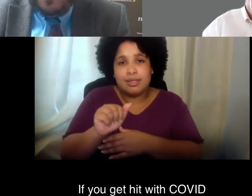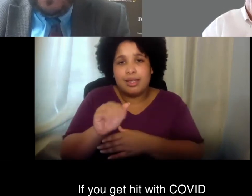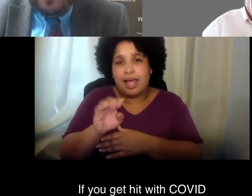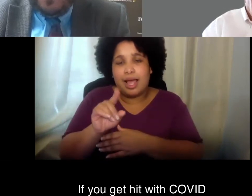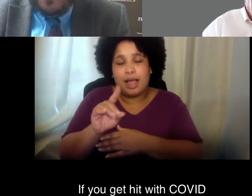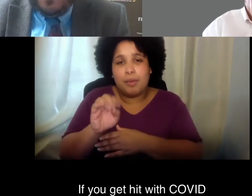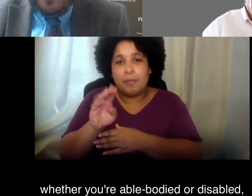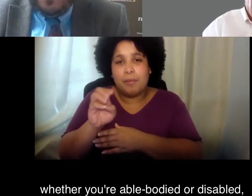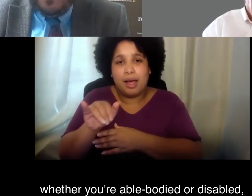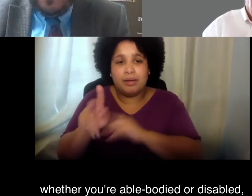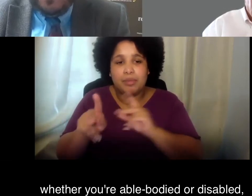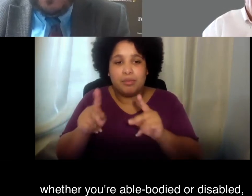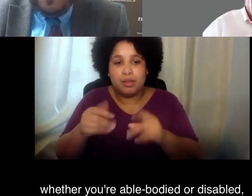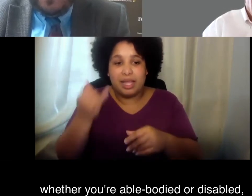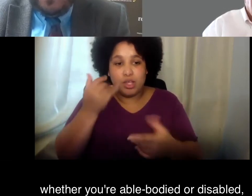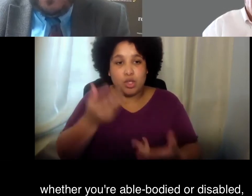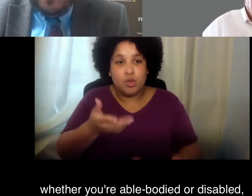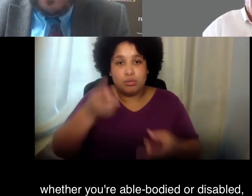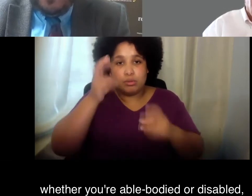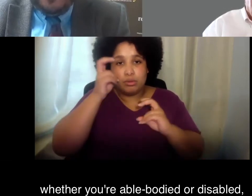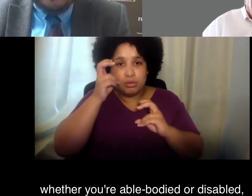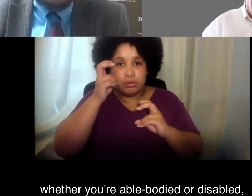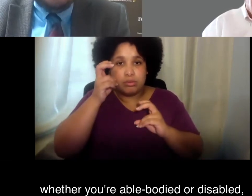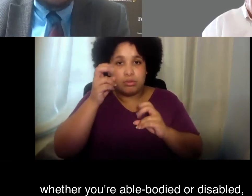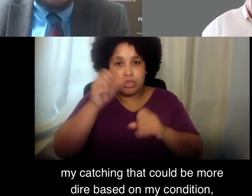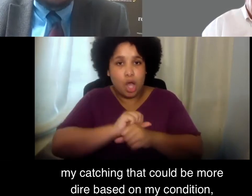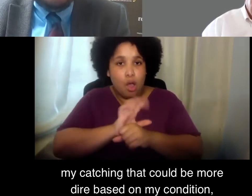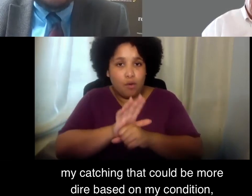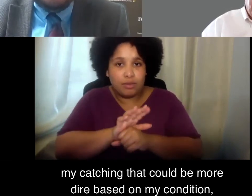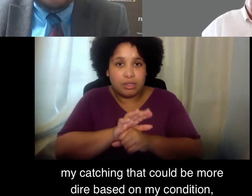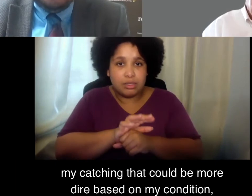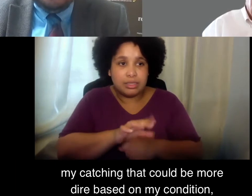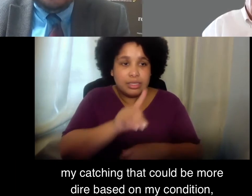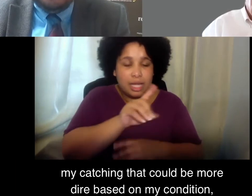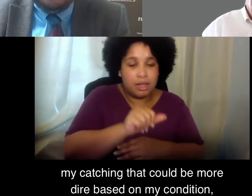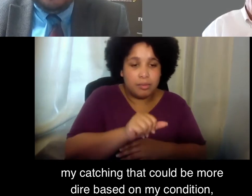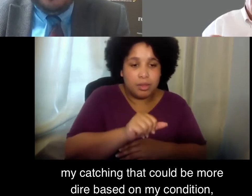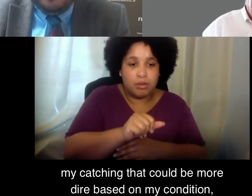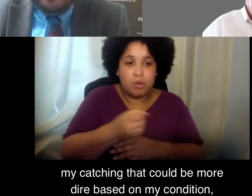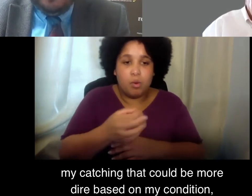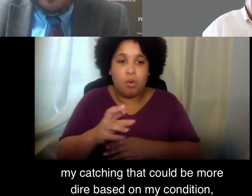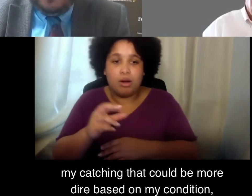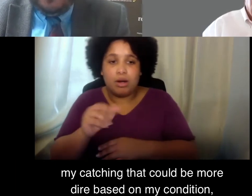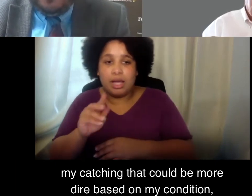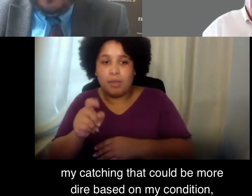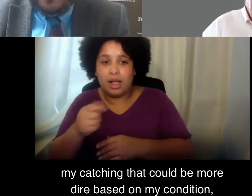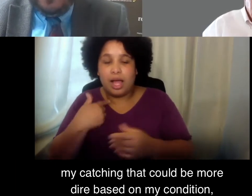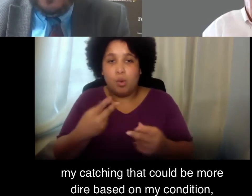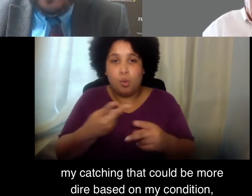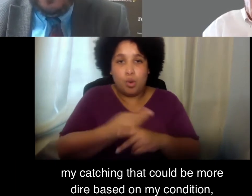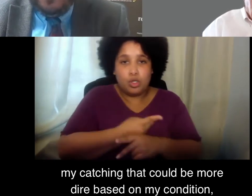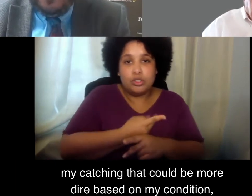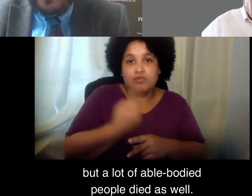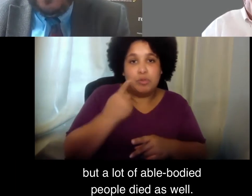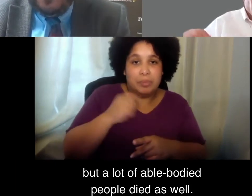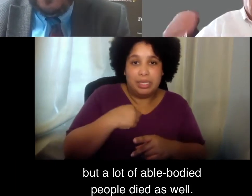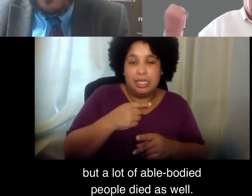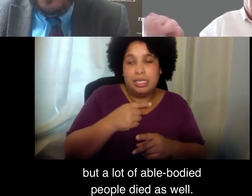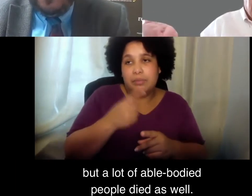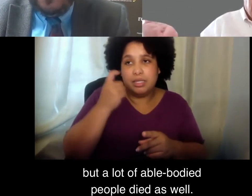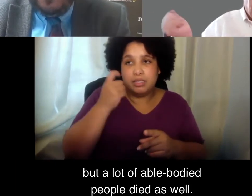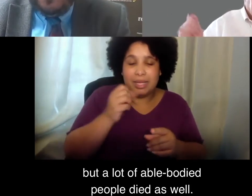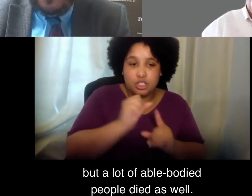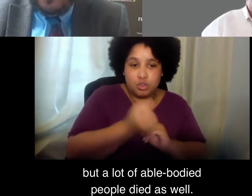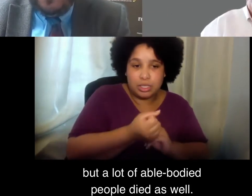get hit with COVID, whether you're able-bodied or disabled, my catching that could be more dire based on my condition, but a